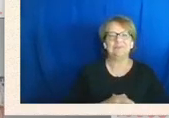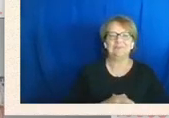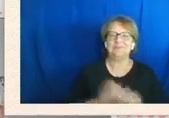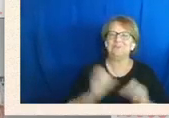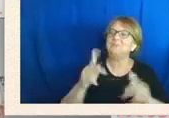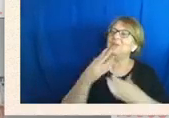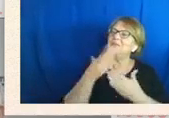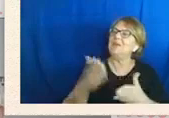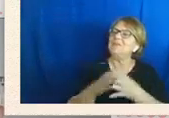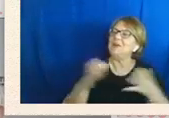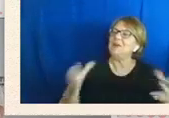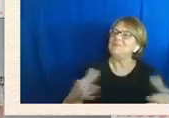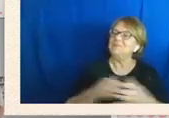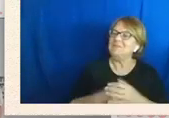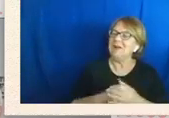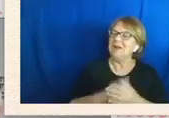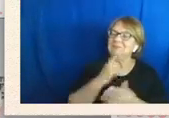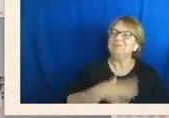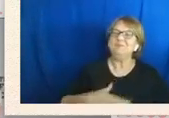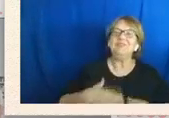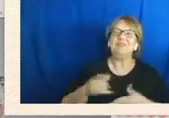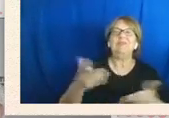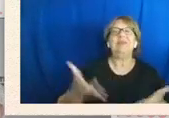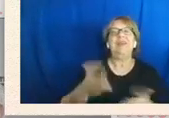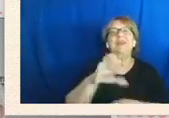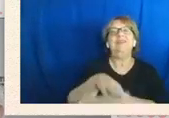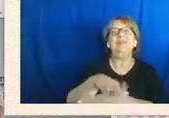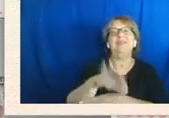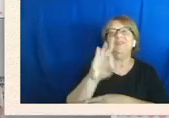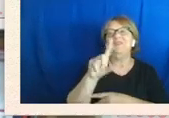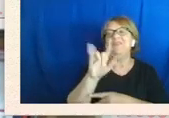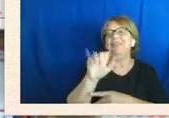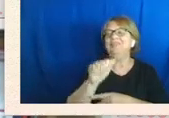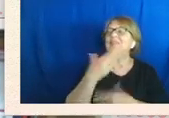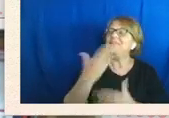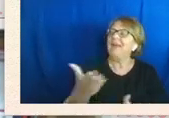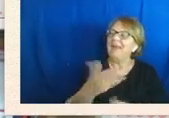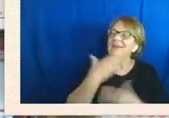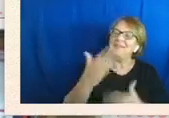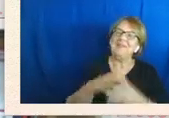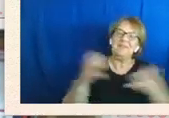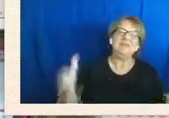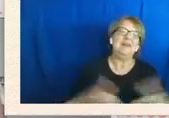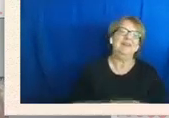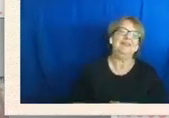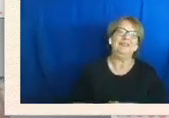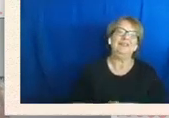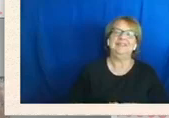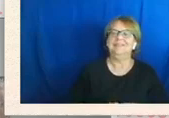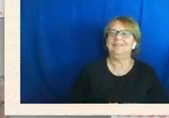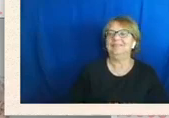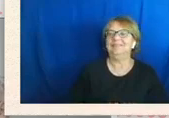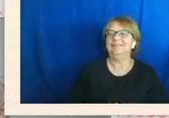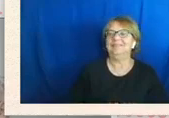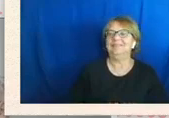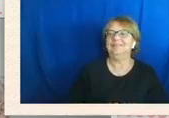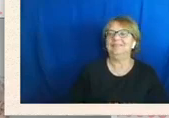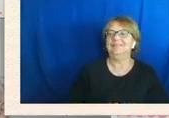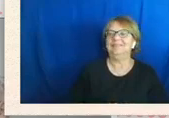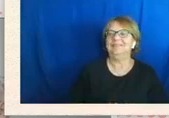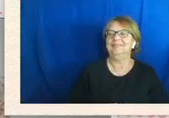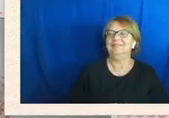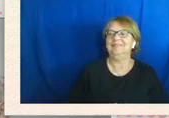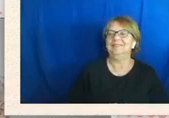Felicia. We appreciate having you here this afternoon. Thank you, Felicia. Thank you very much. Thank you. So that brings us to the close of